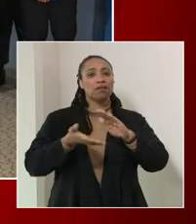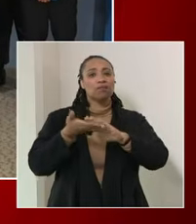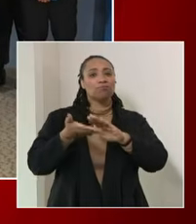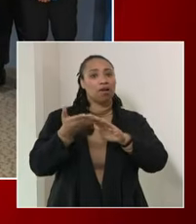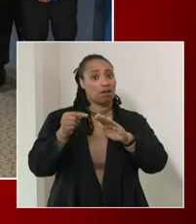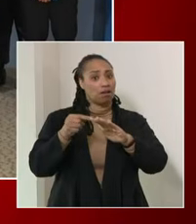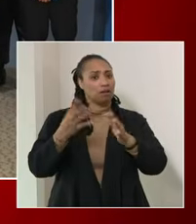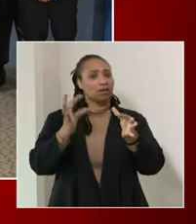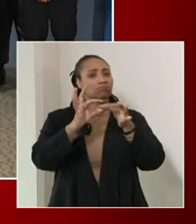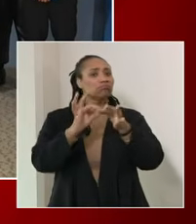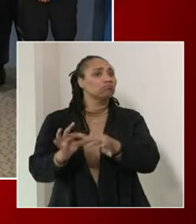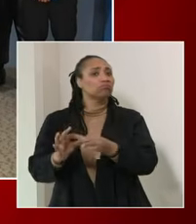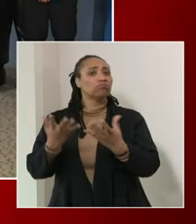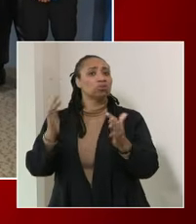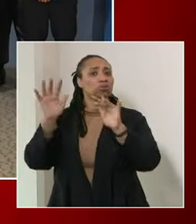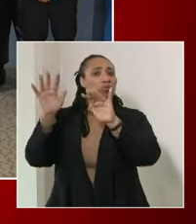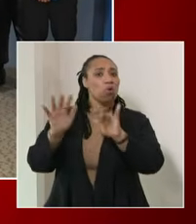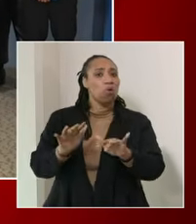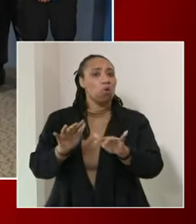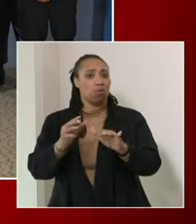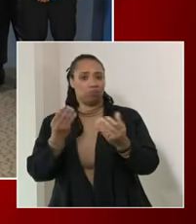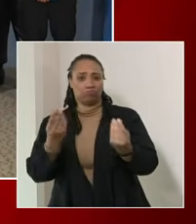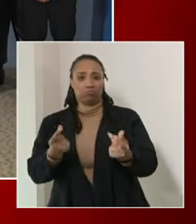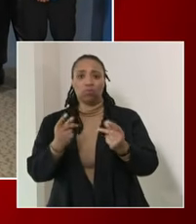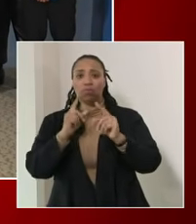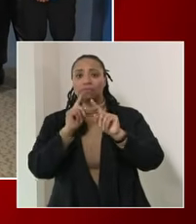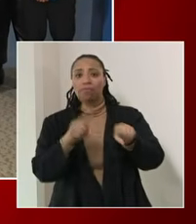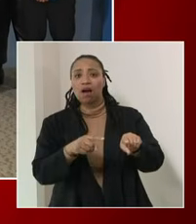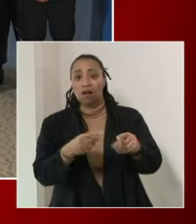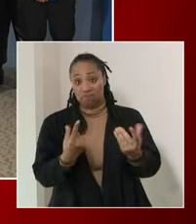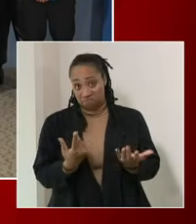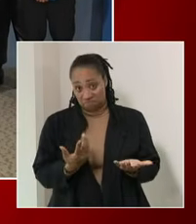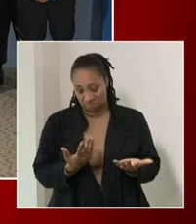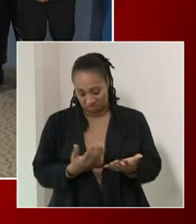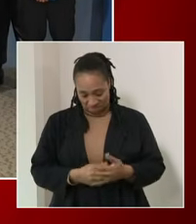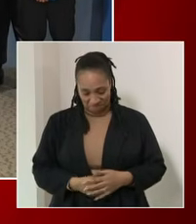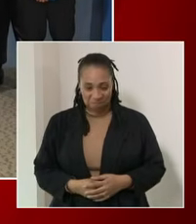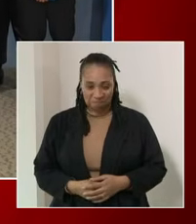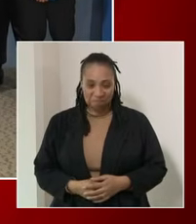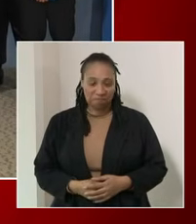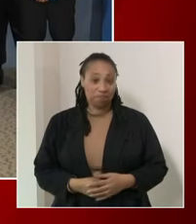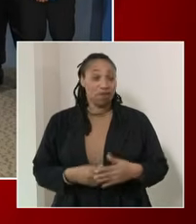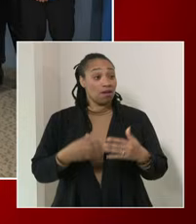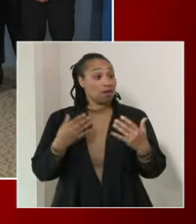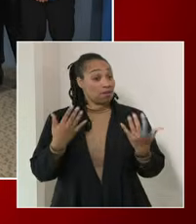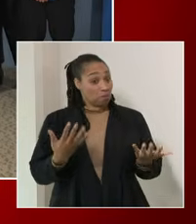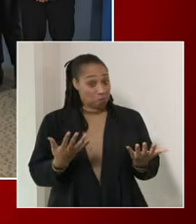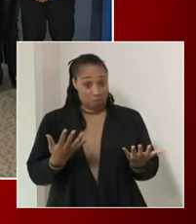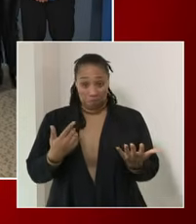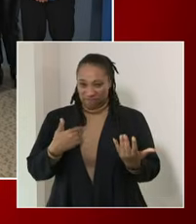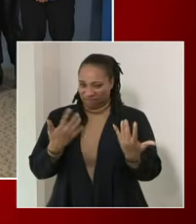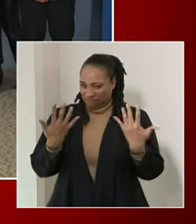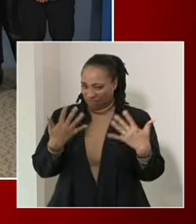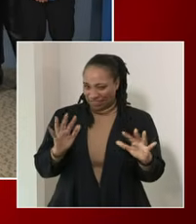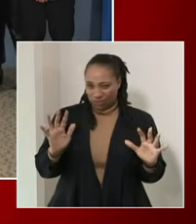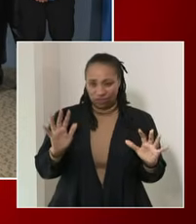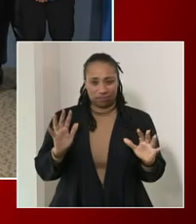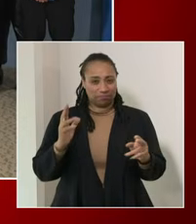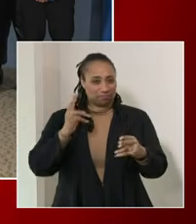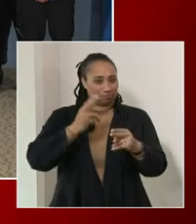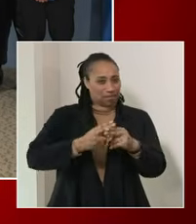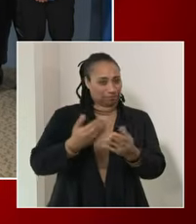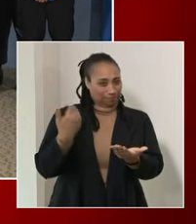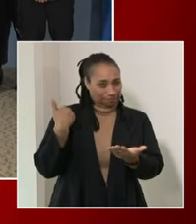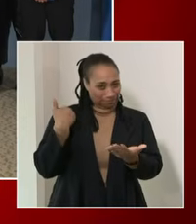our operations in response to this winter storm. So as I have previously reported from